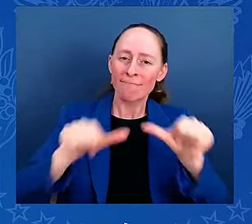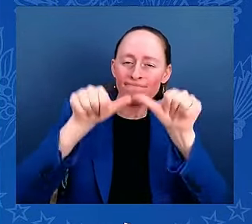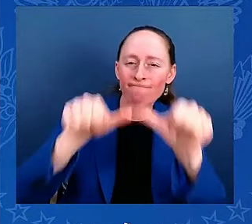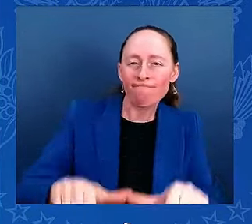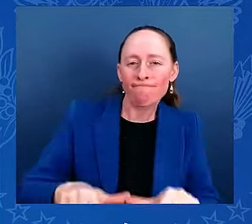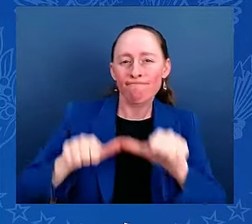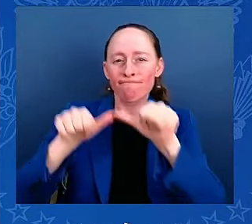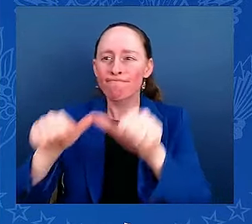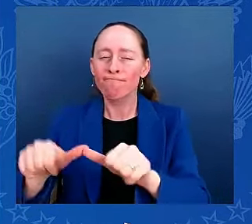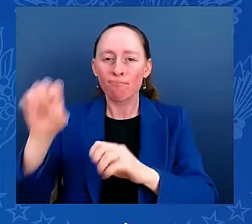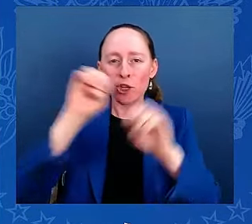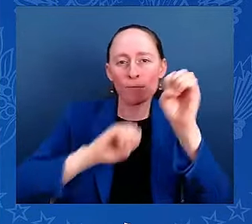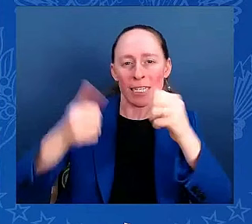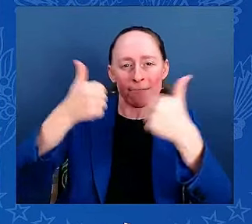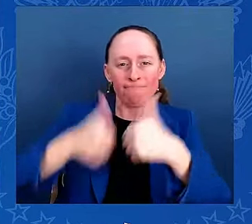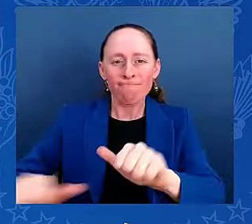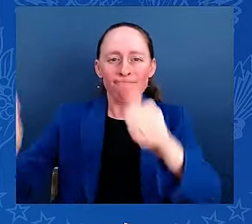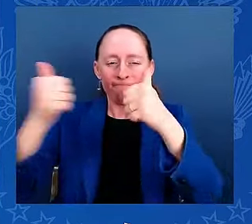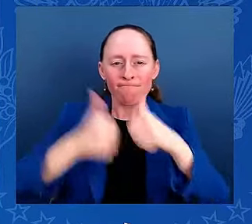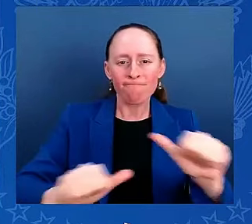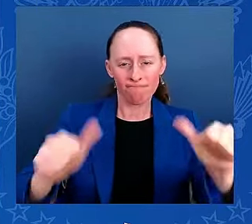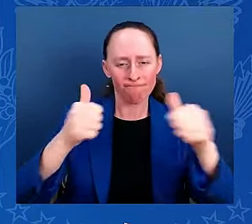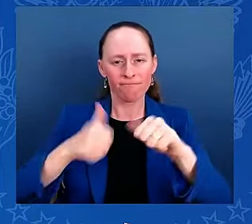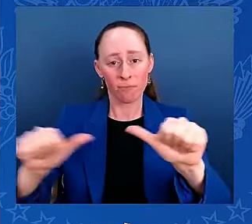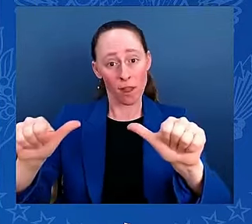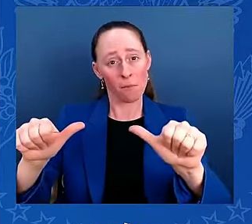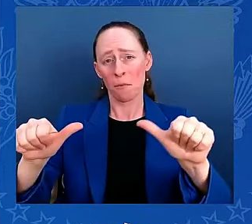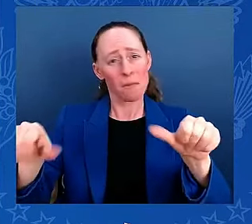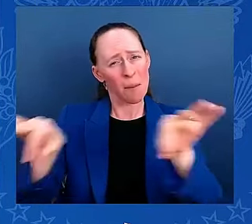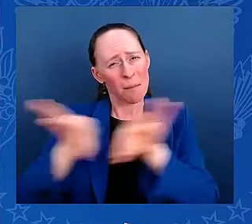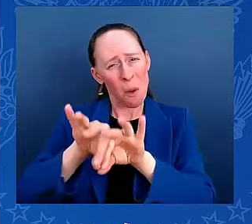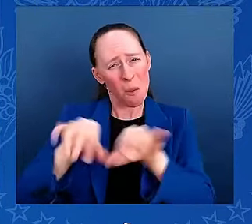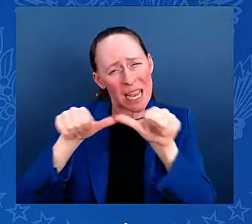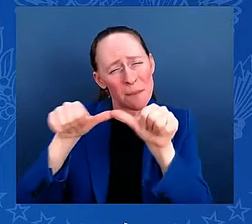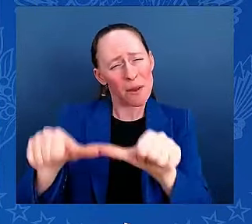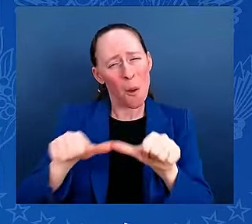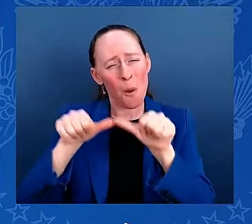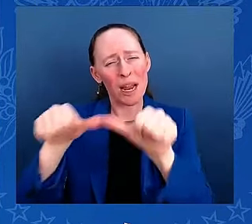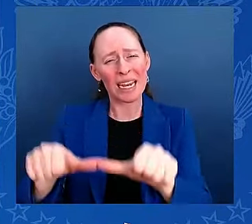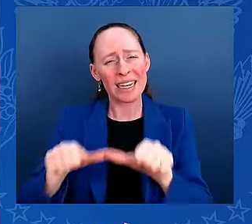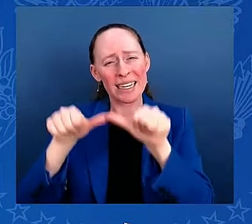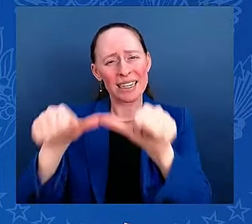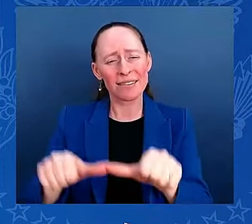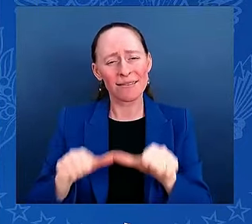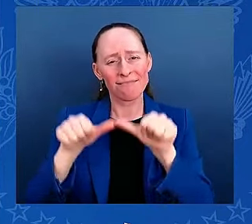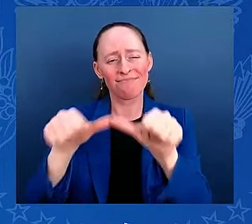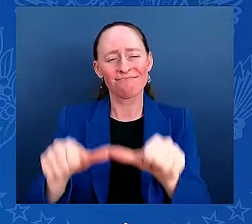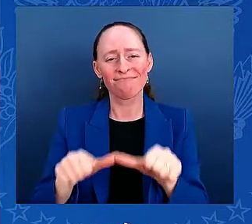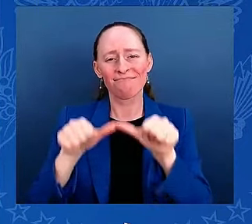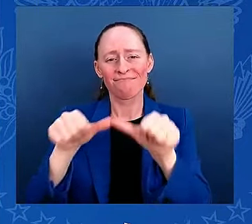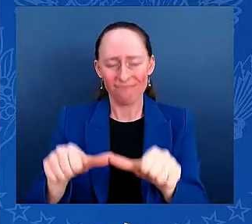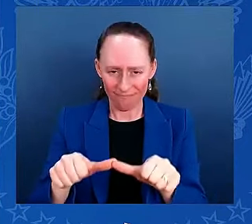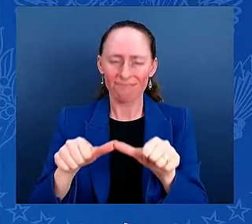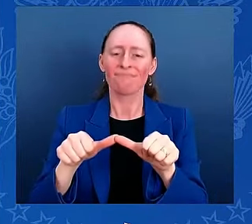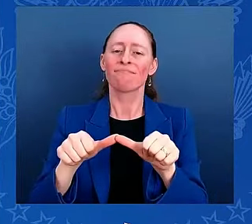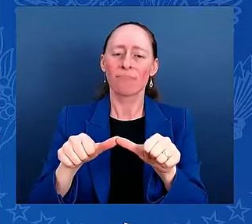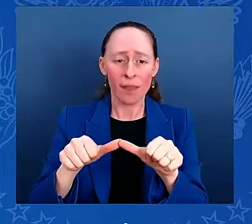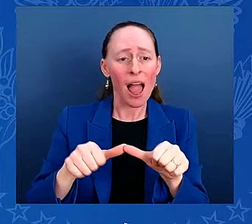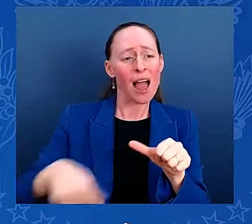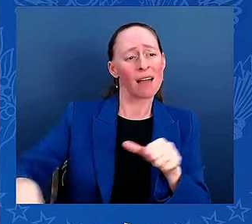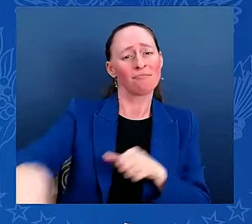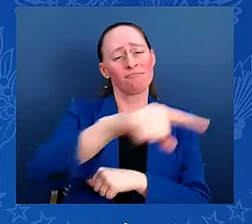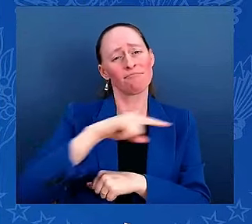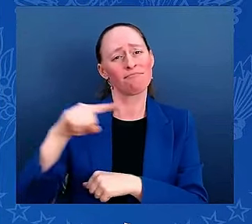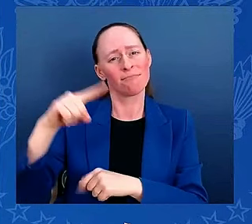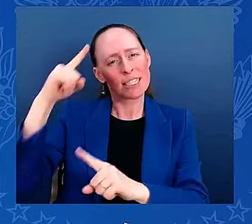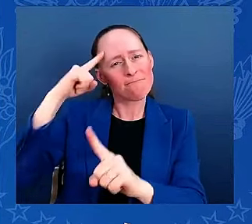We need to keep going. And above all, we need to keep the faith. I'm so proud to have worked with all of